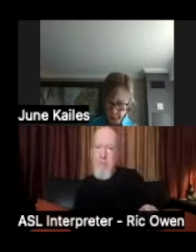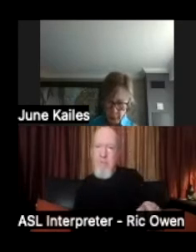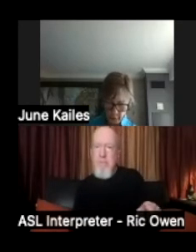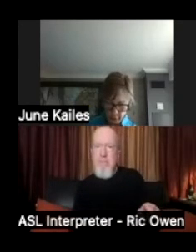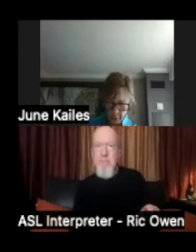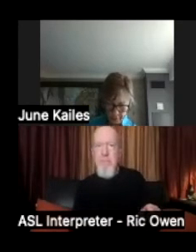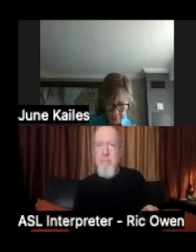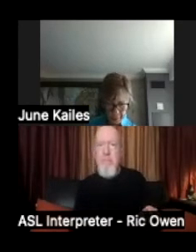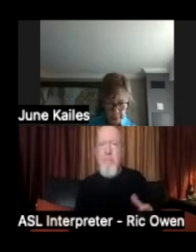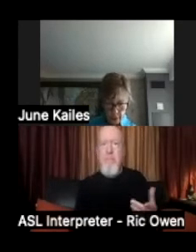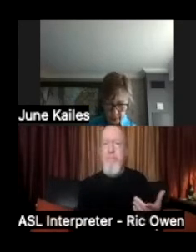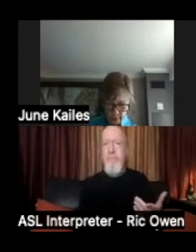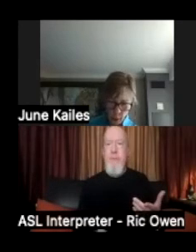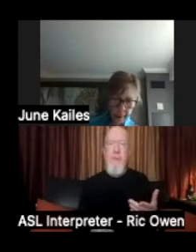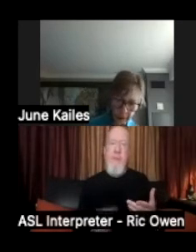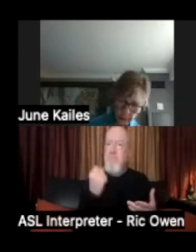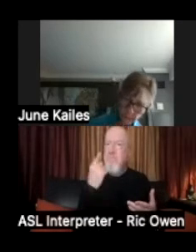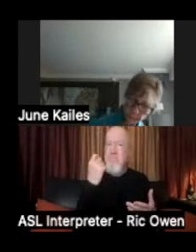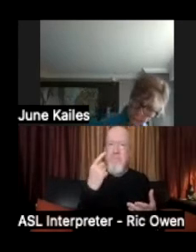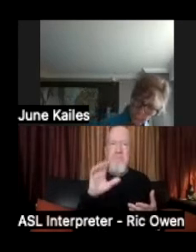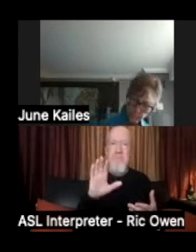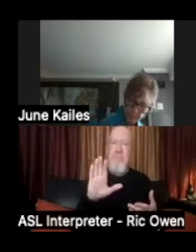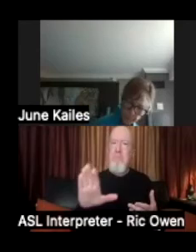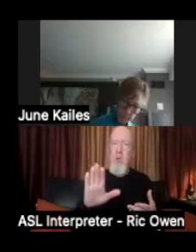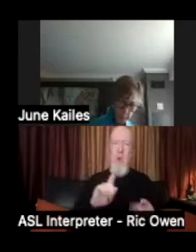all of your diversity as the audience.